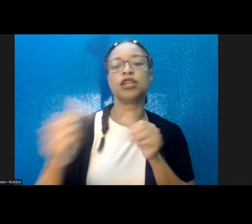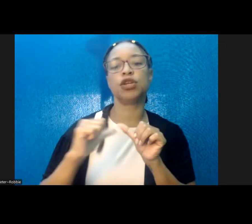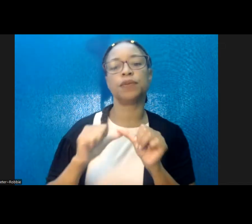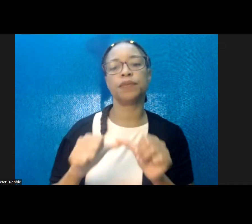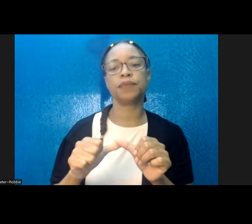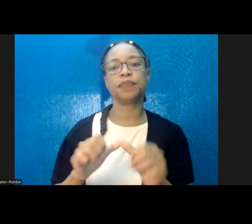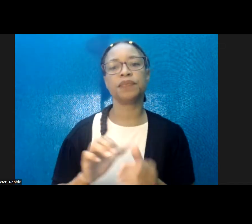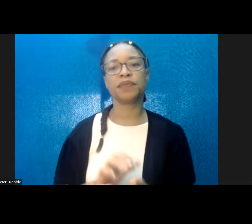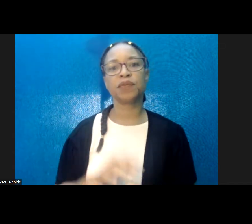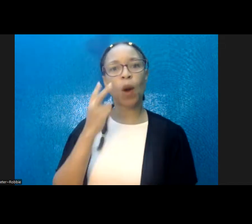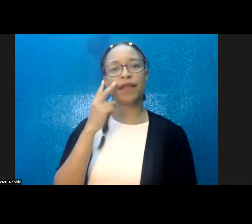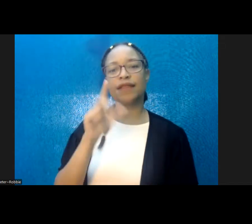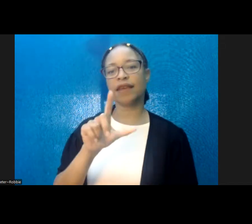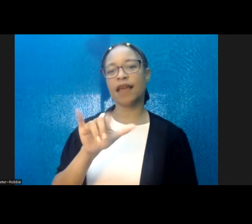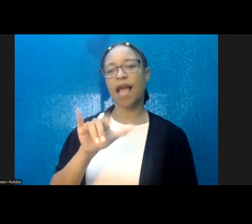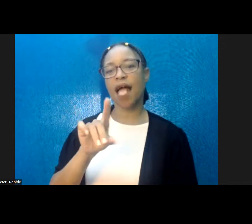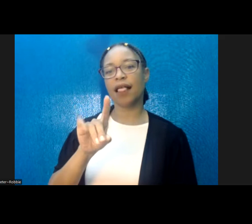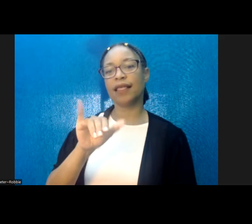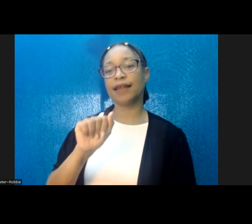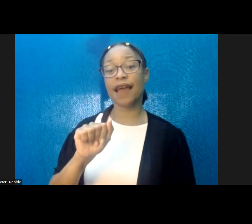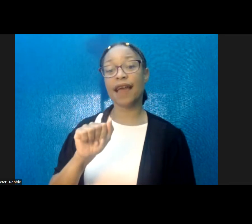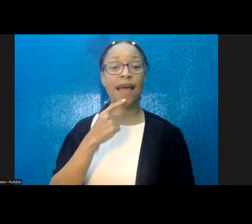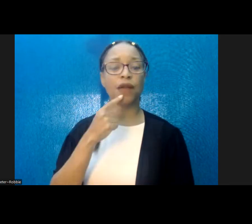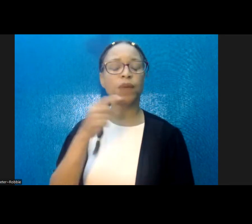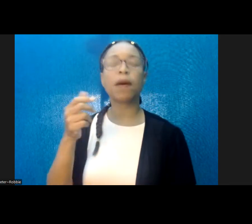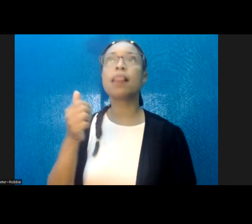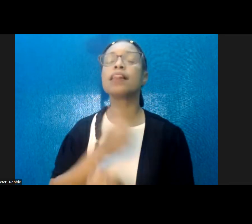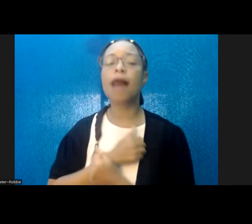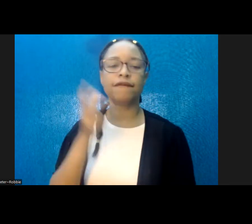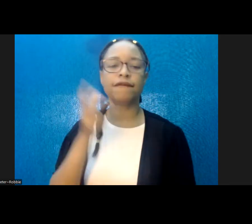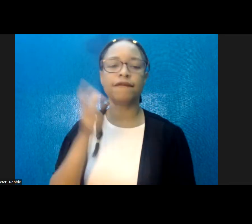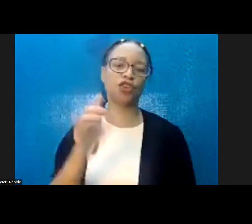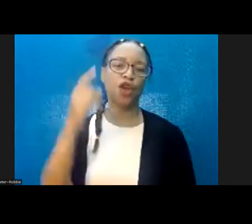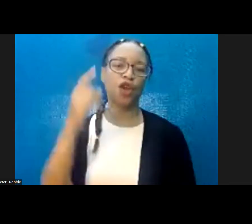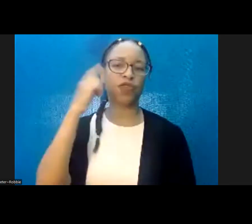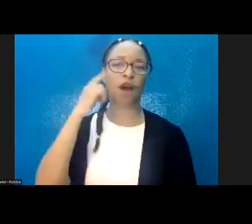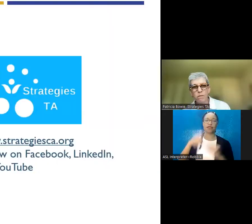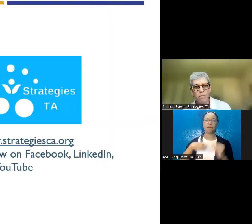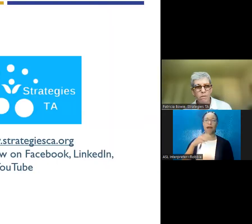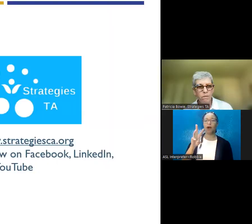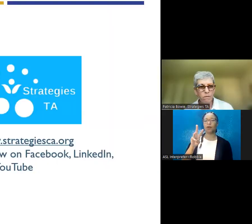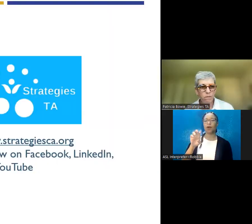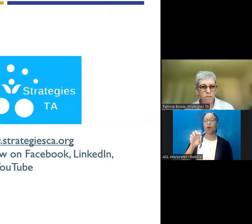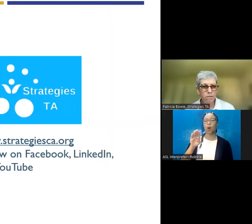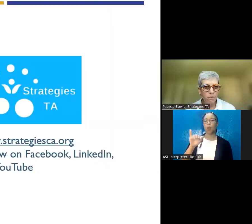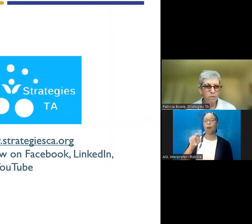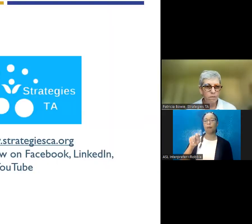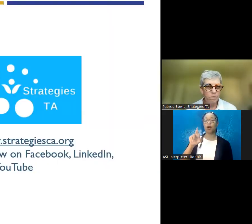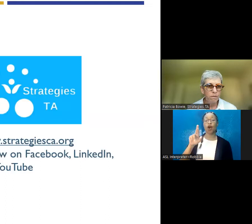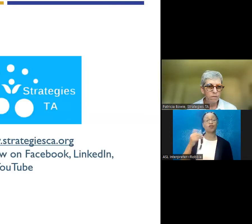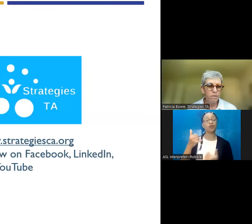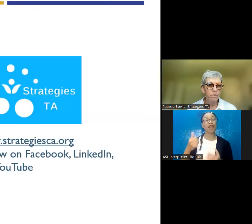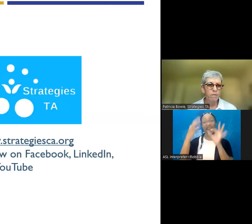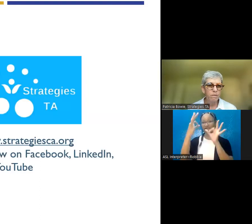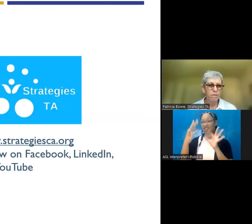Yeah, I see that Lydia just put, we'd love to hear your thoughts about this webinar today. We'd really appreciate your feedback so we can,